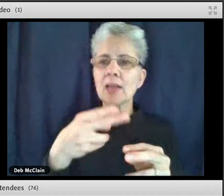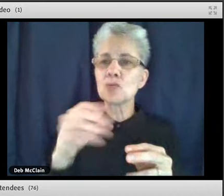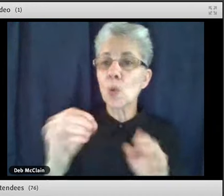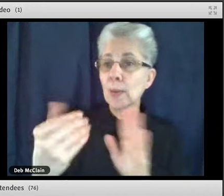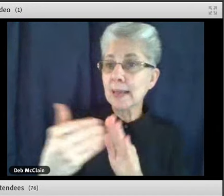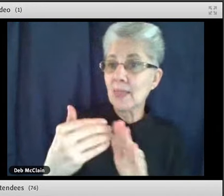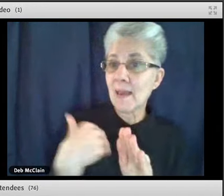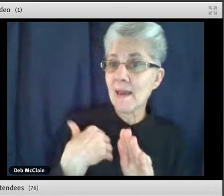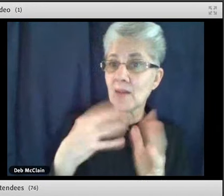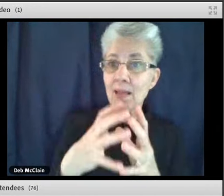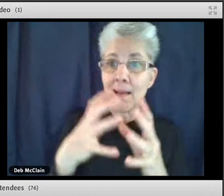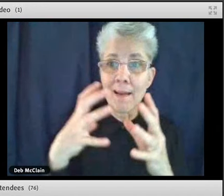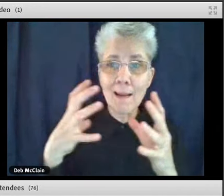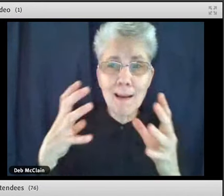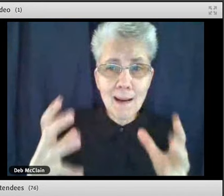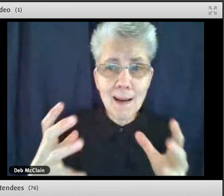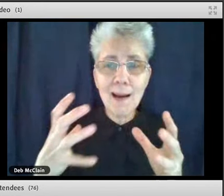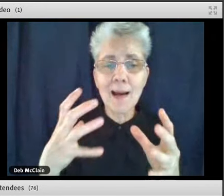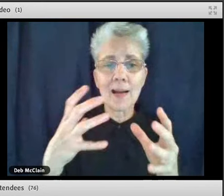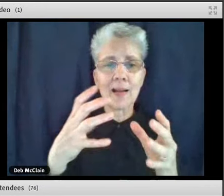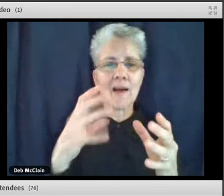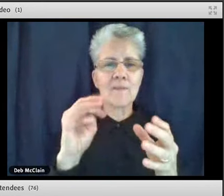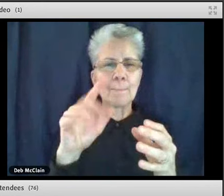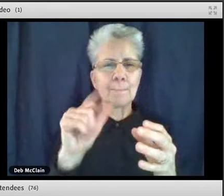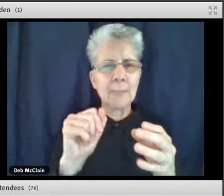again, it's got the numbers.